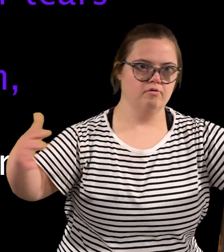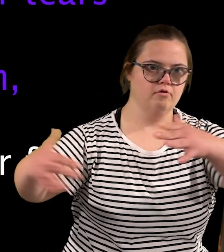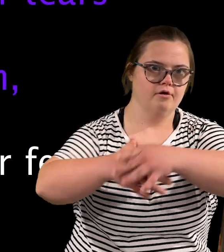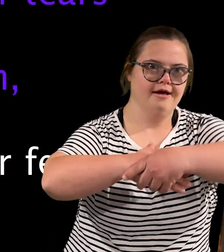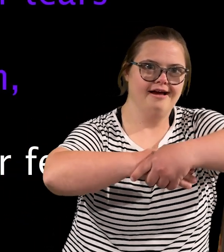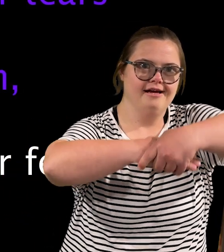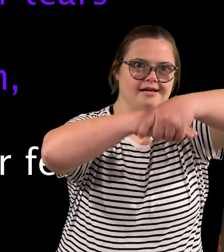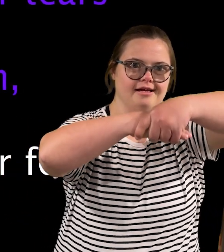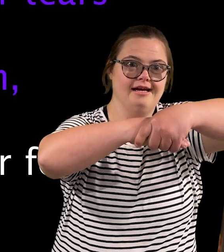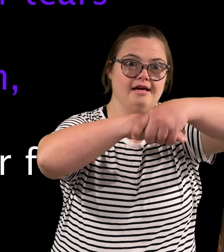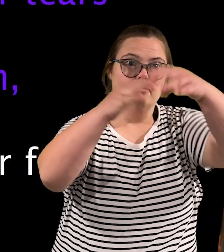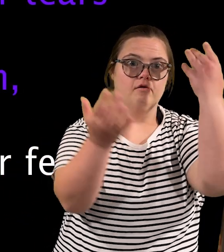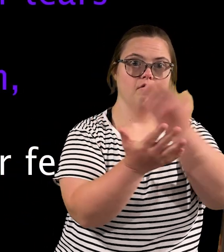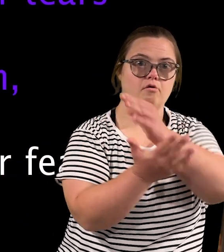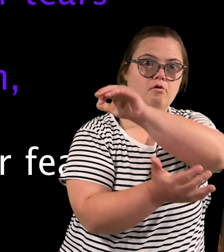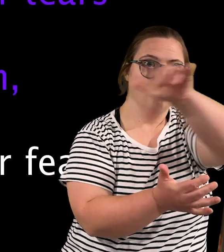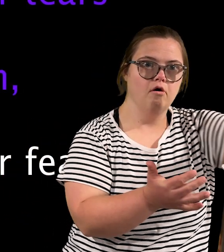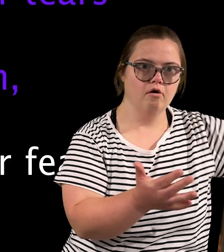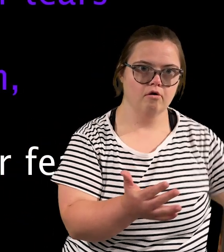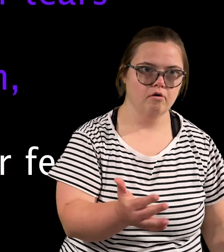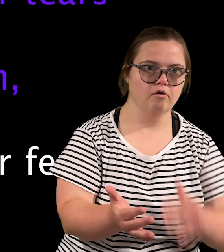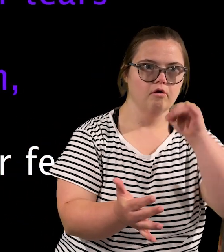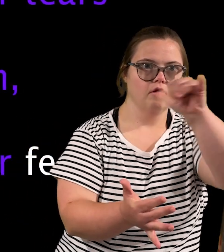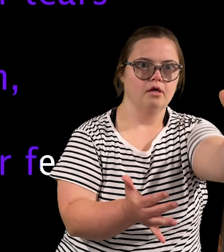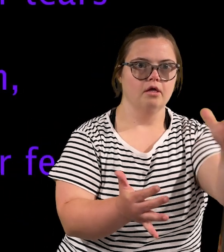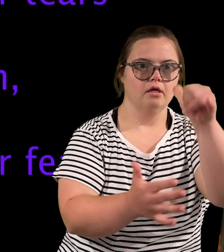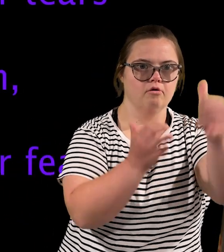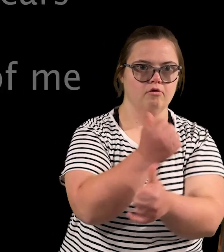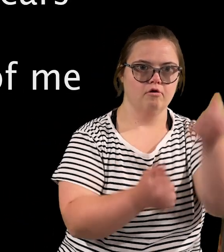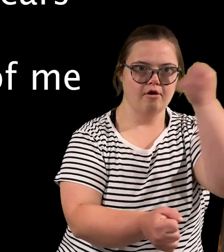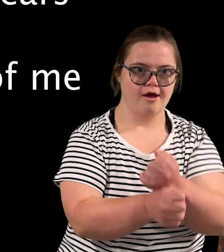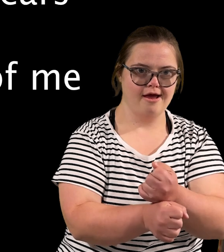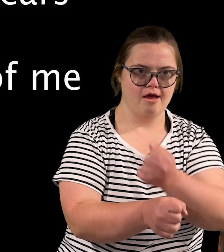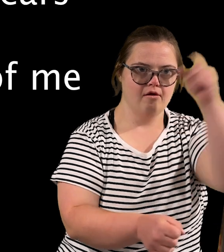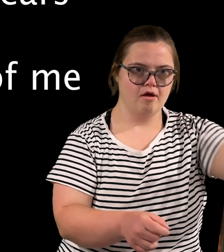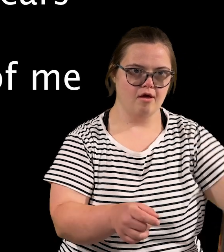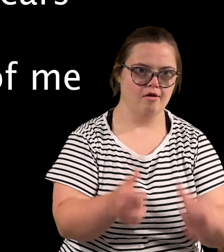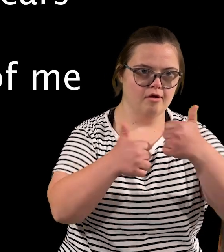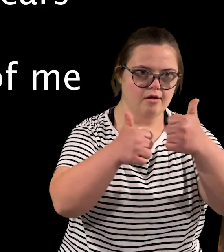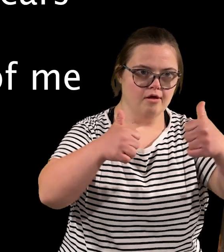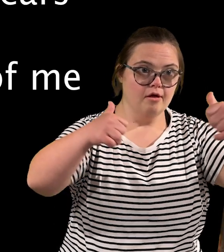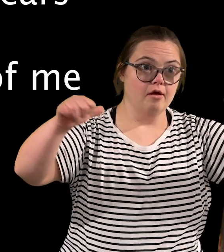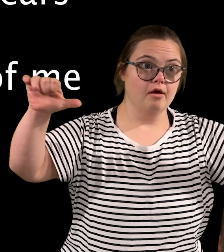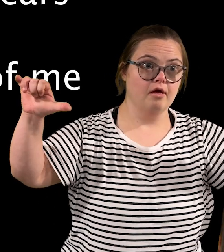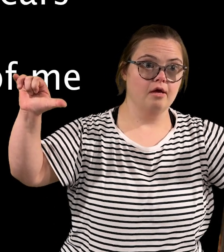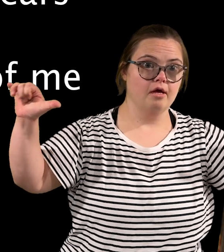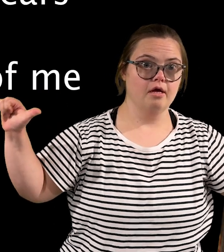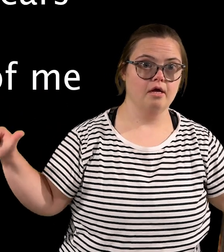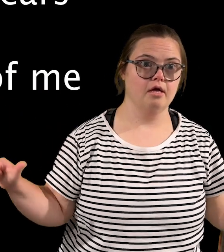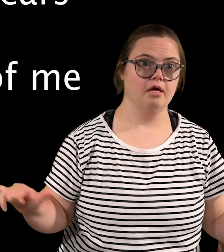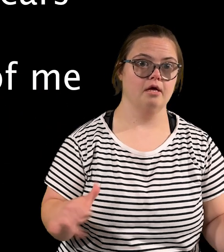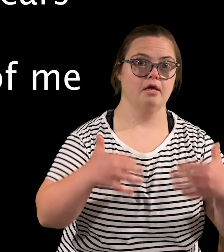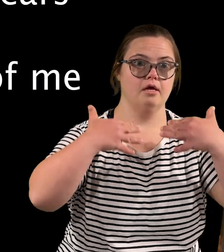scream, I fight away all of your fears. And held